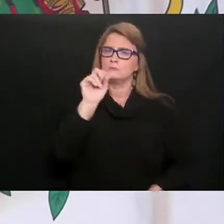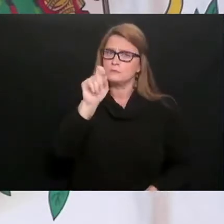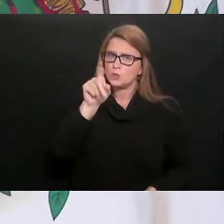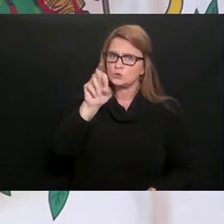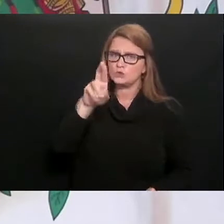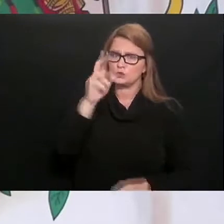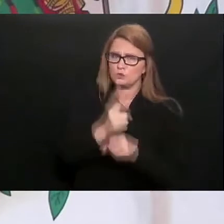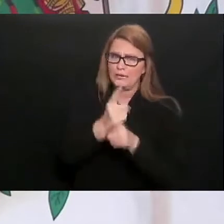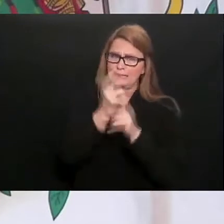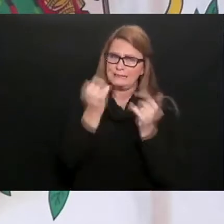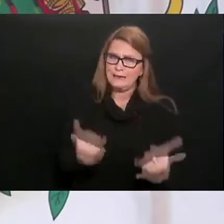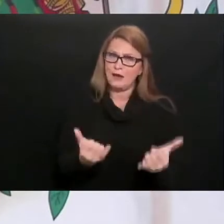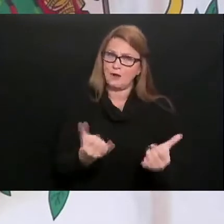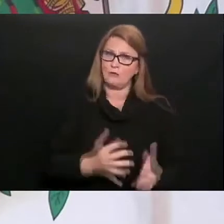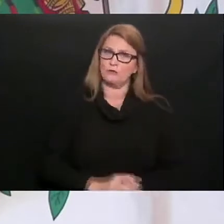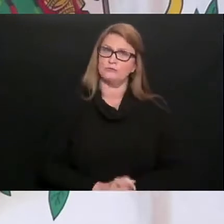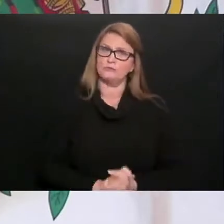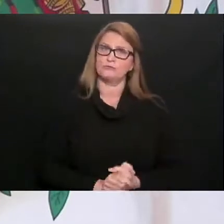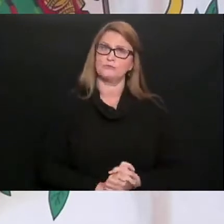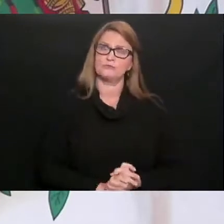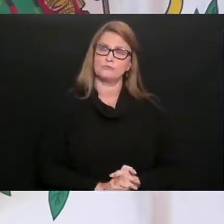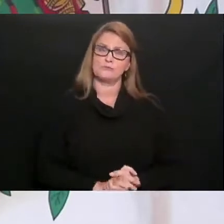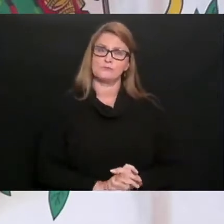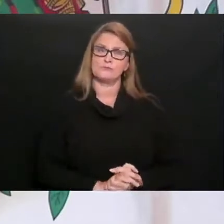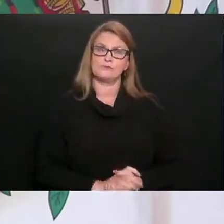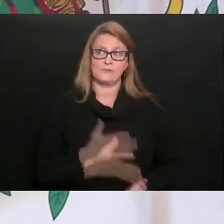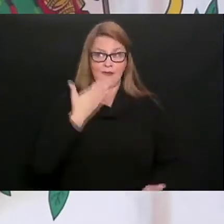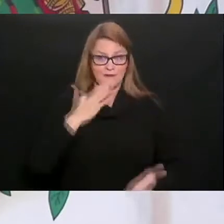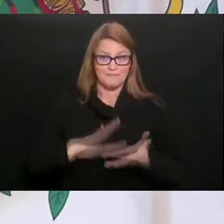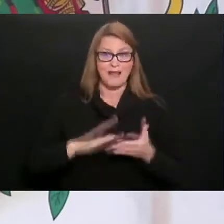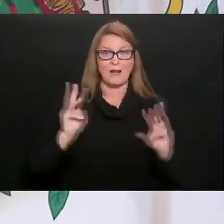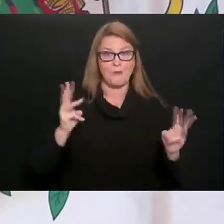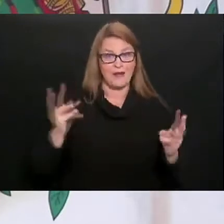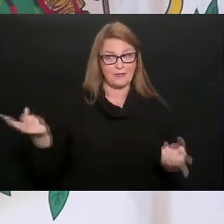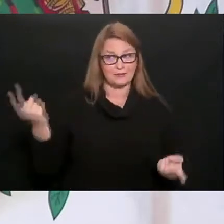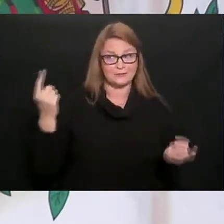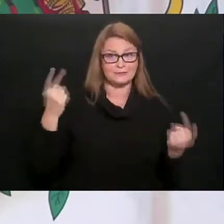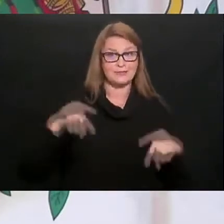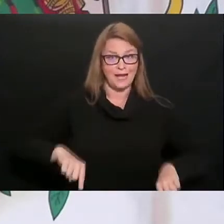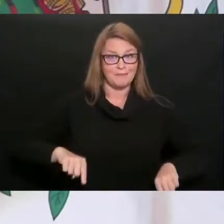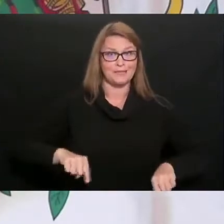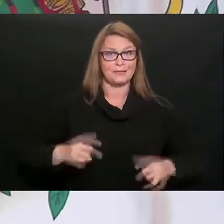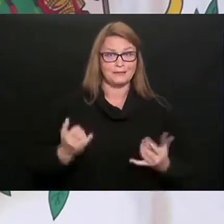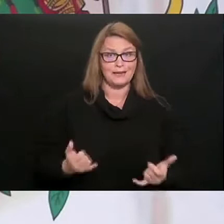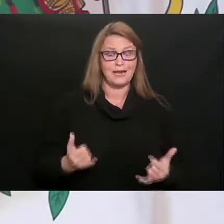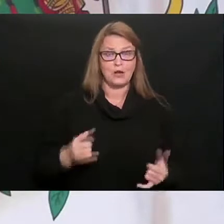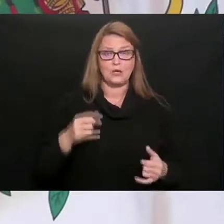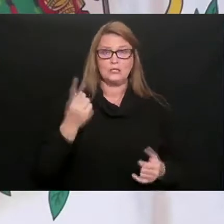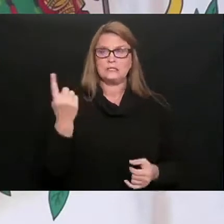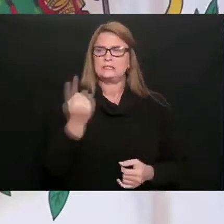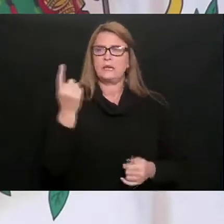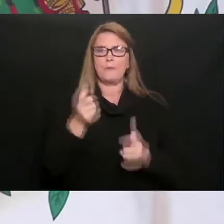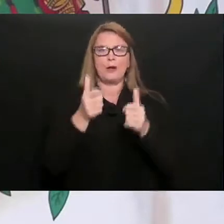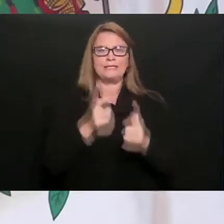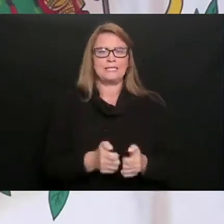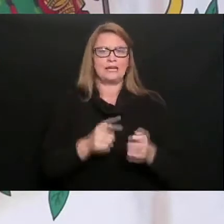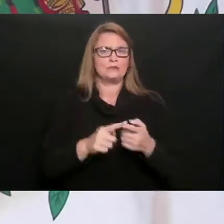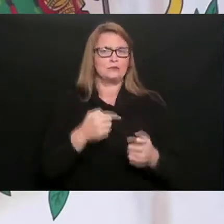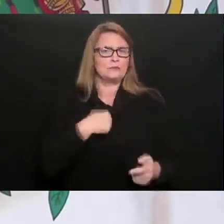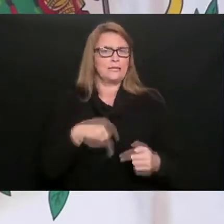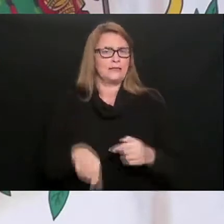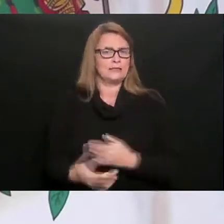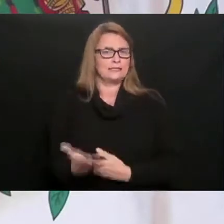now. The bad weather's getting here. I just got a text this morning from our